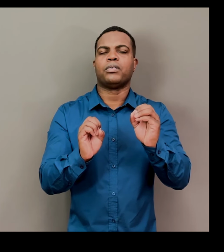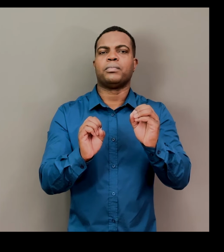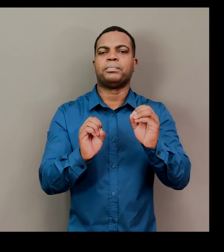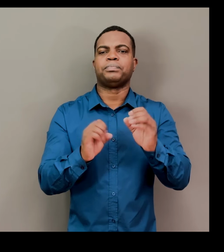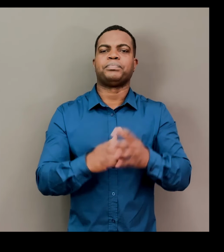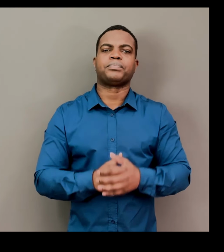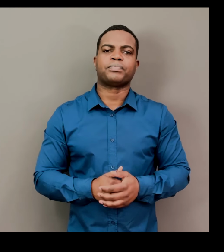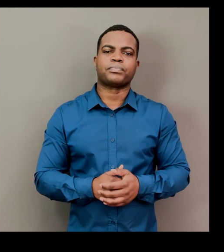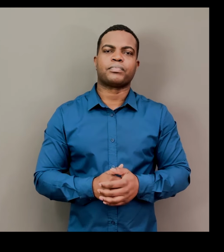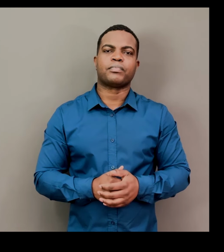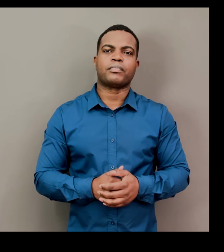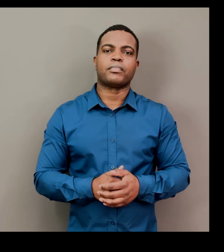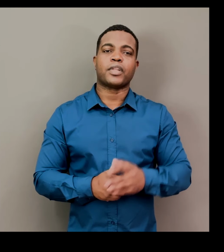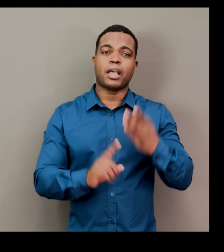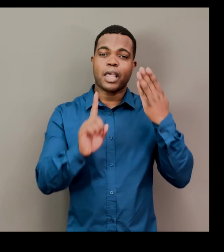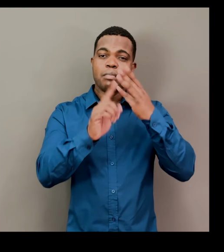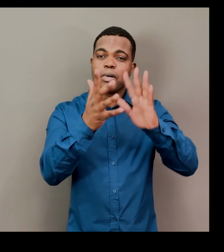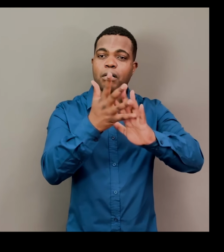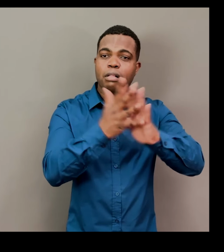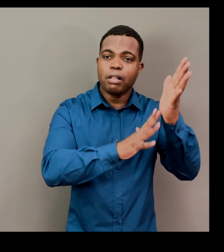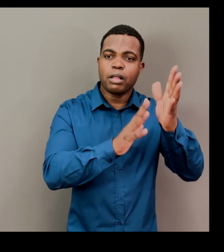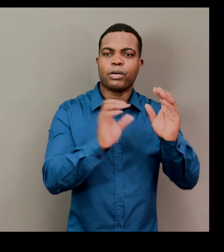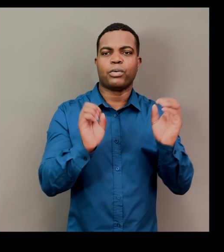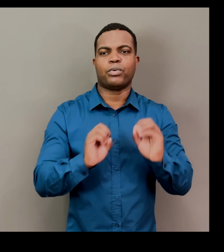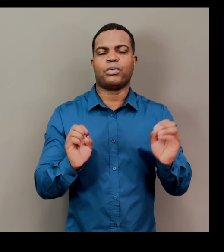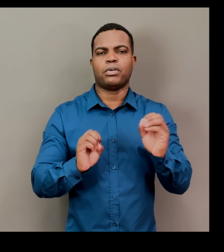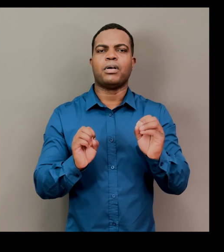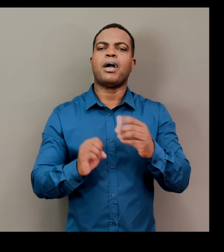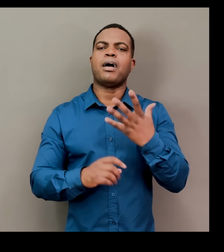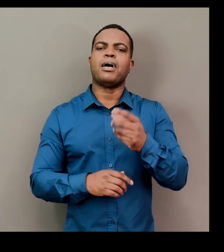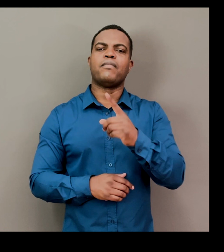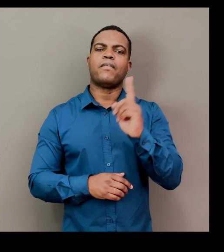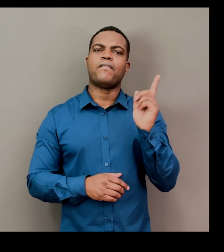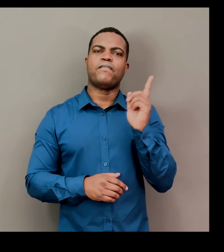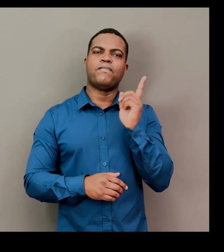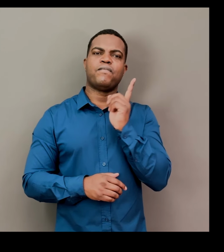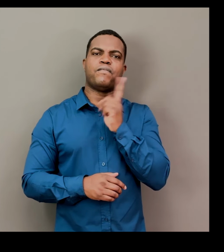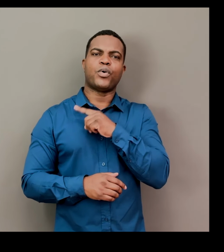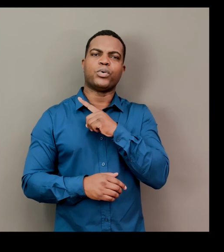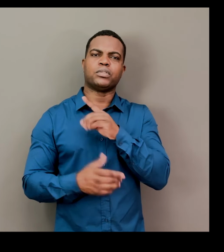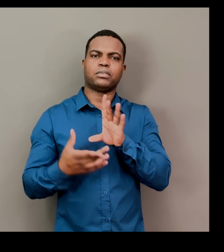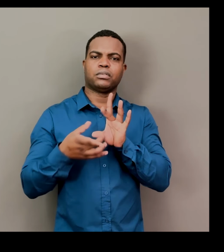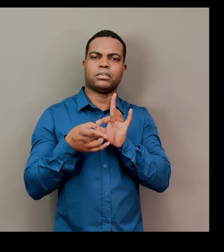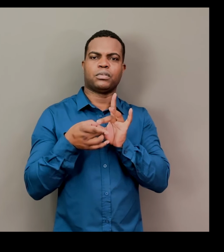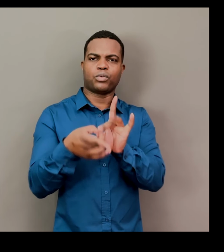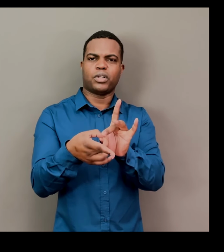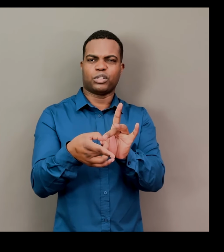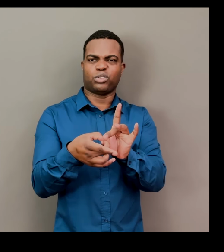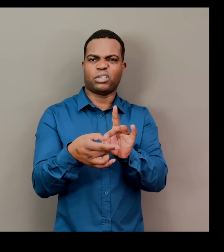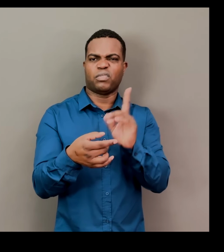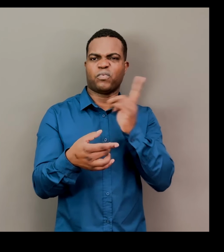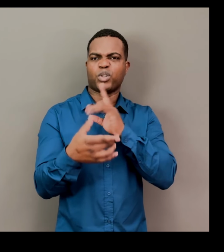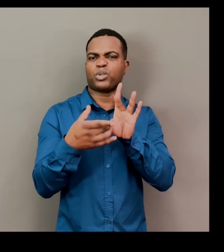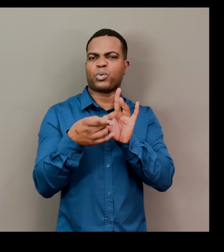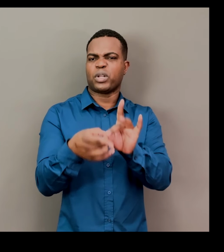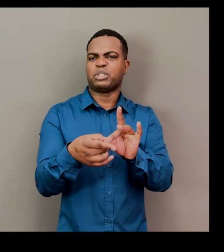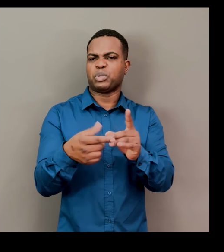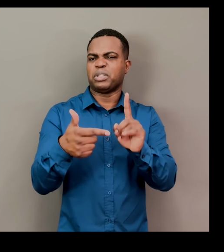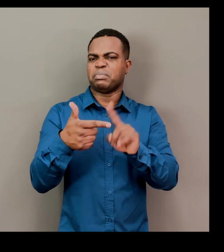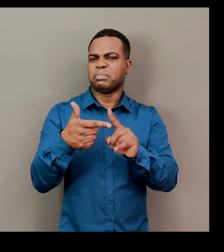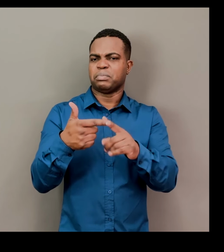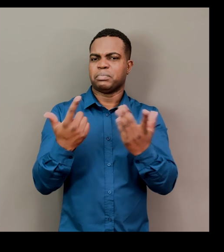that has no intention to cause harm but has potential to fool. The second one is the false connection,